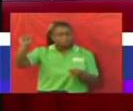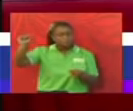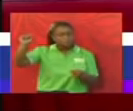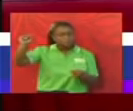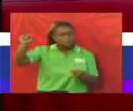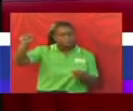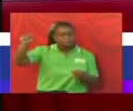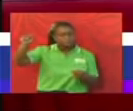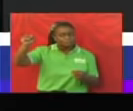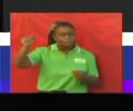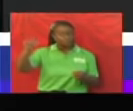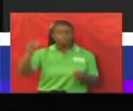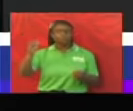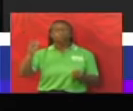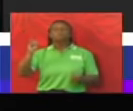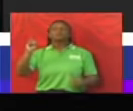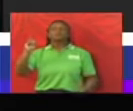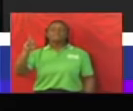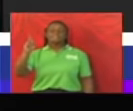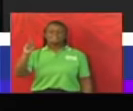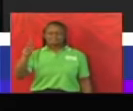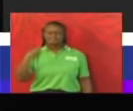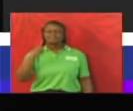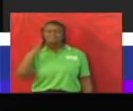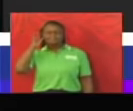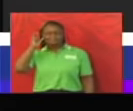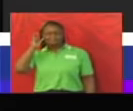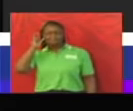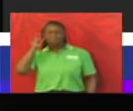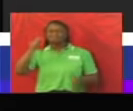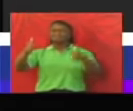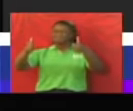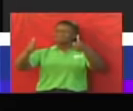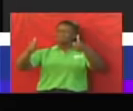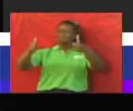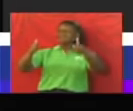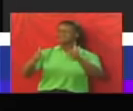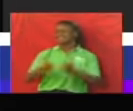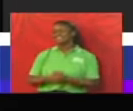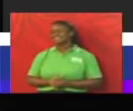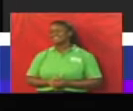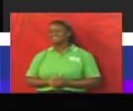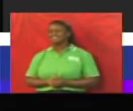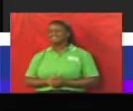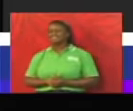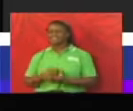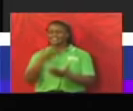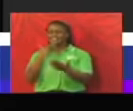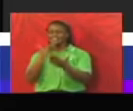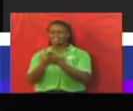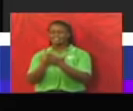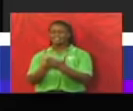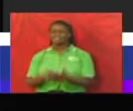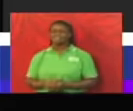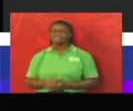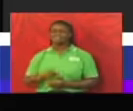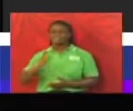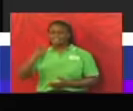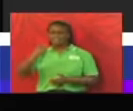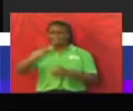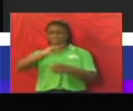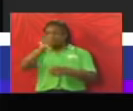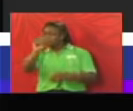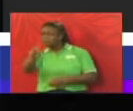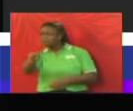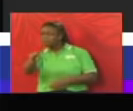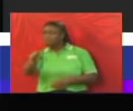Okay, Kunchantake again in Newsday. Are you all hearing me? Loud and clear. Okay, good. The second question I had, there's